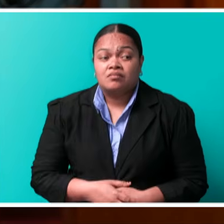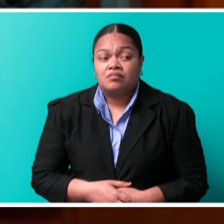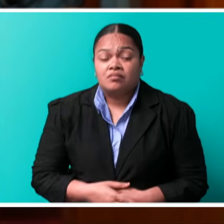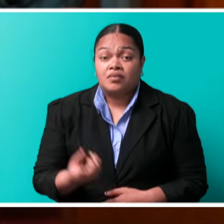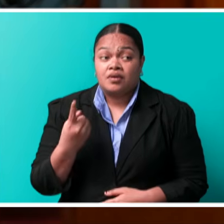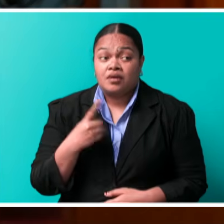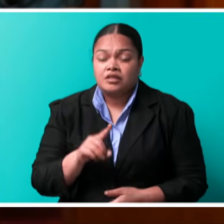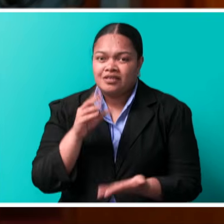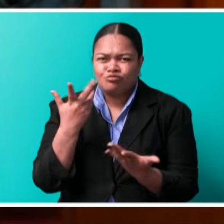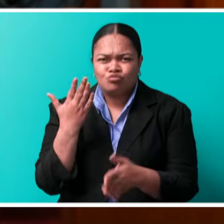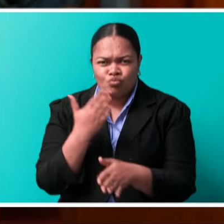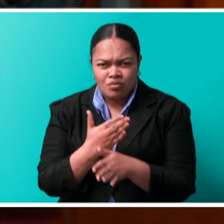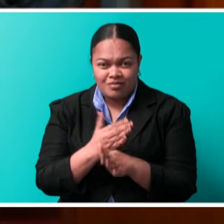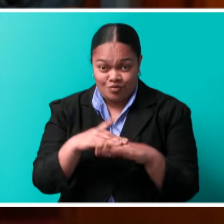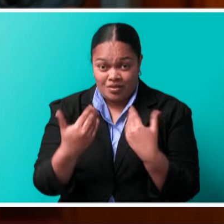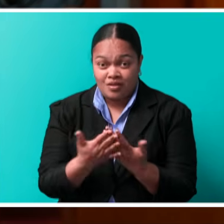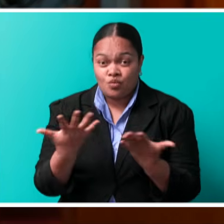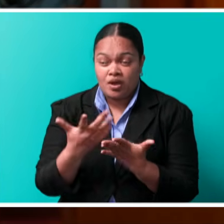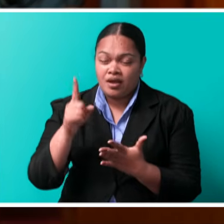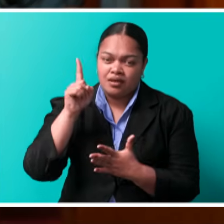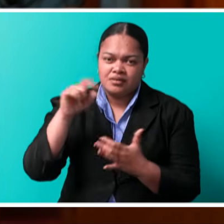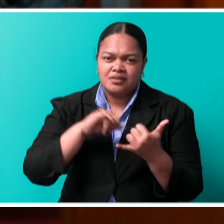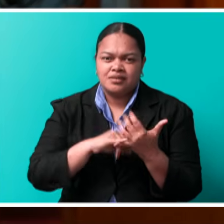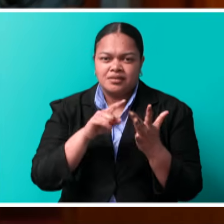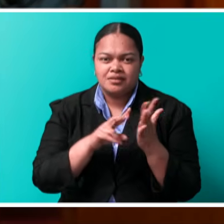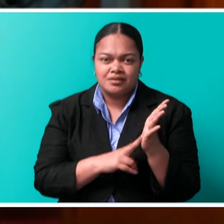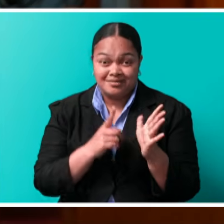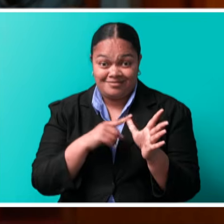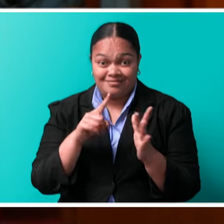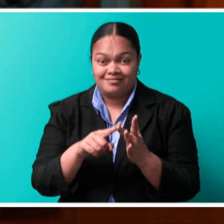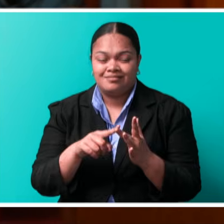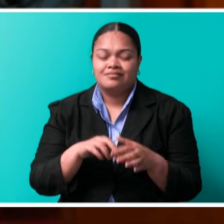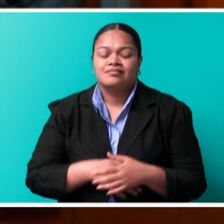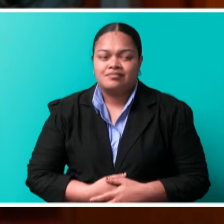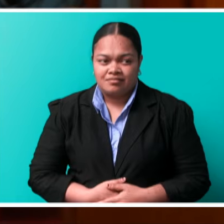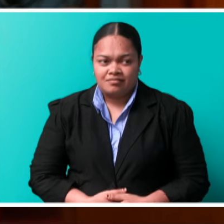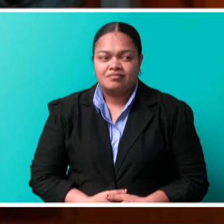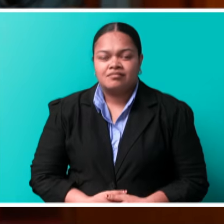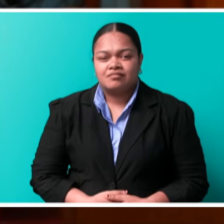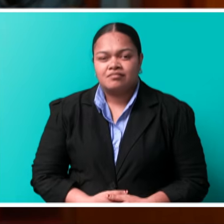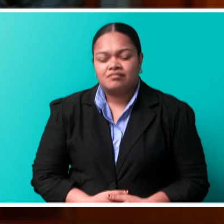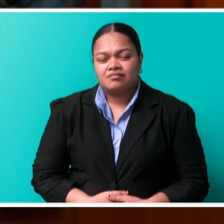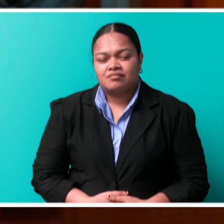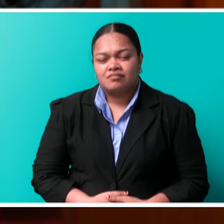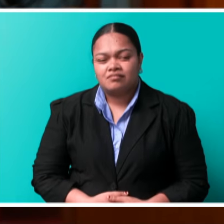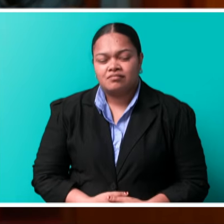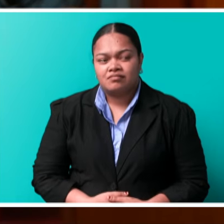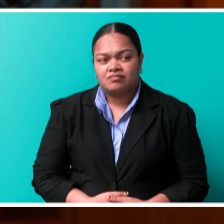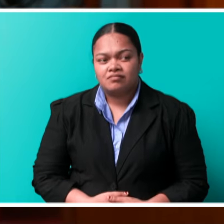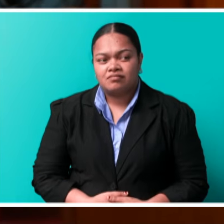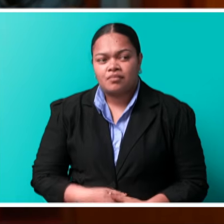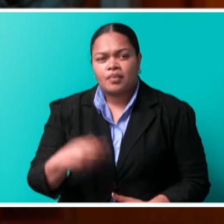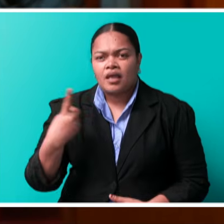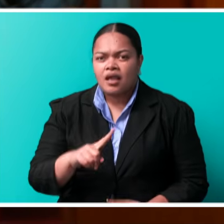and served together in the Sinai Desert, where he was chief of the liaison officers, military liaison officers